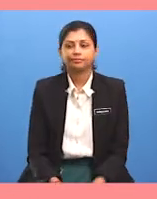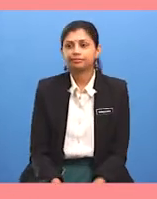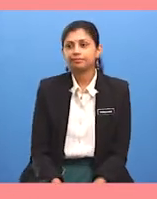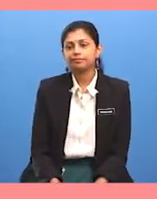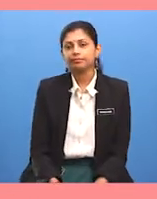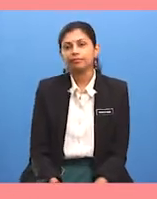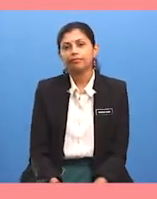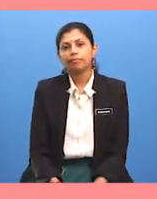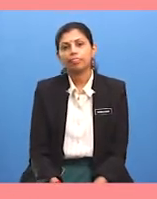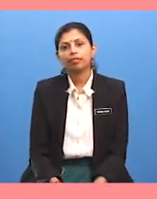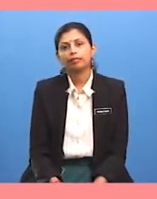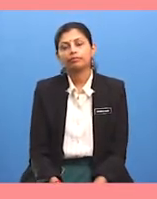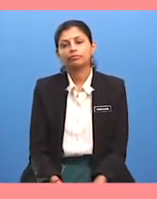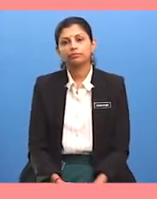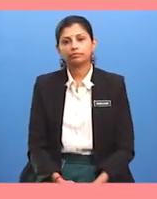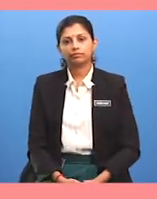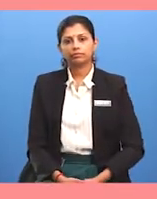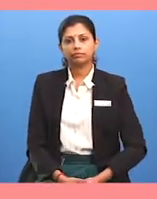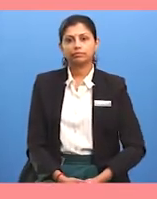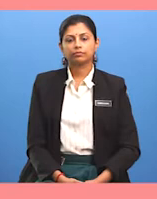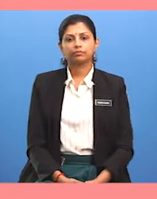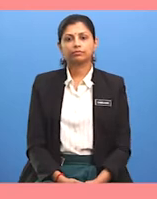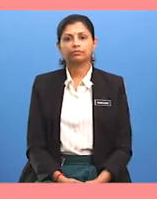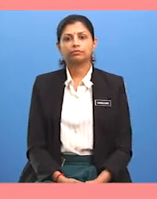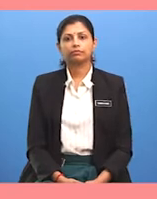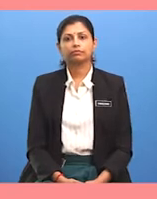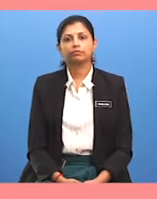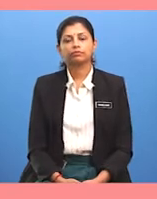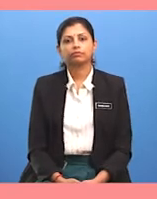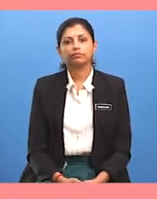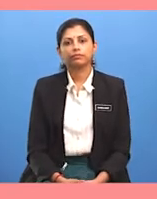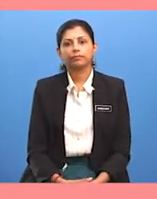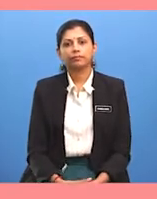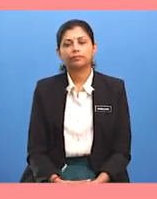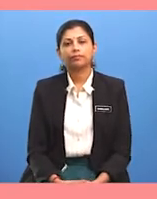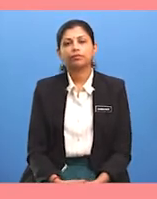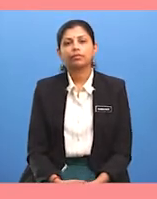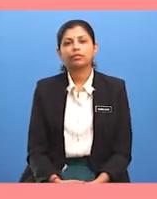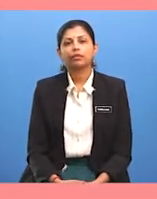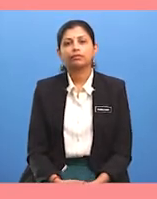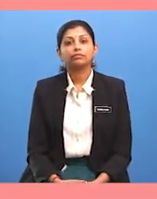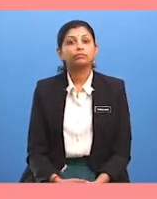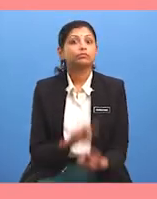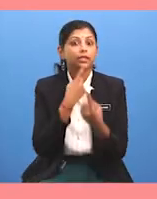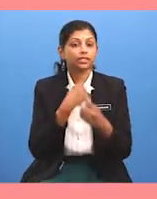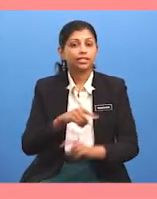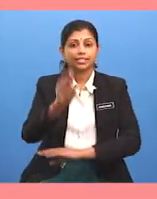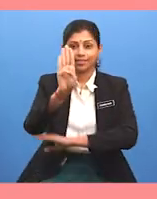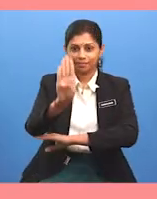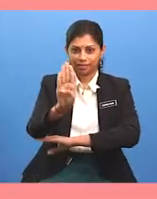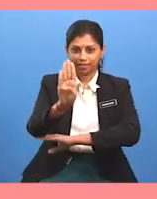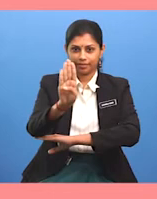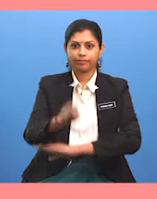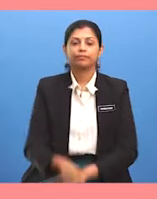sites? Or is it C. They helped him to set up Facebook? The answer